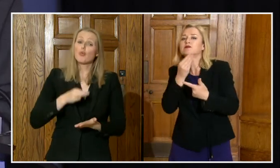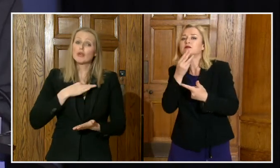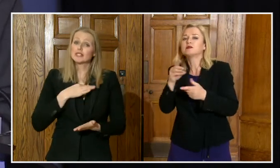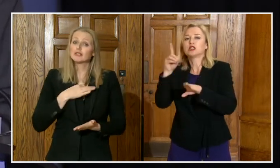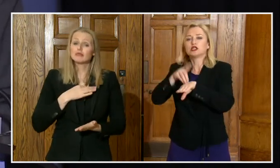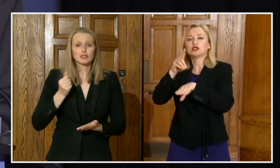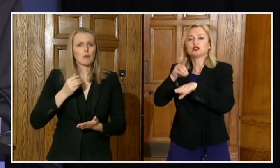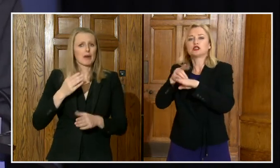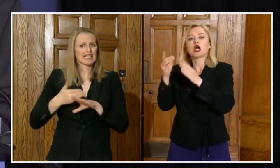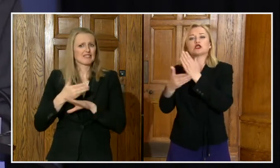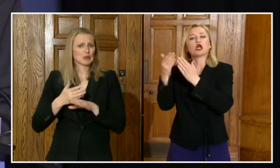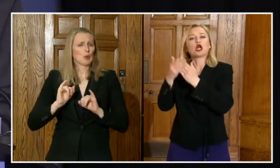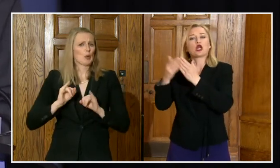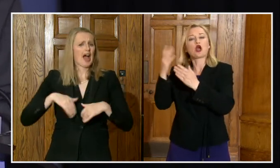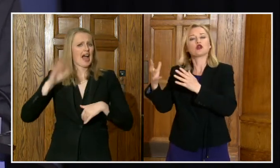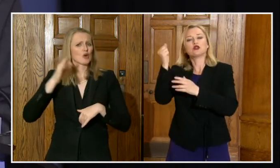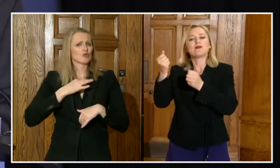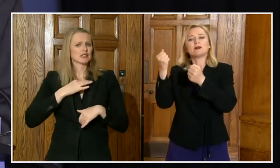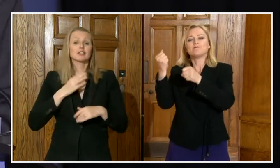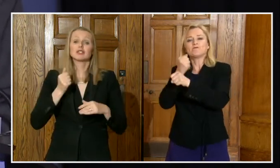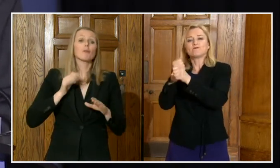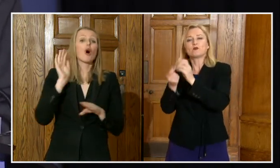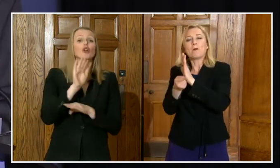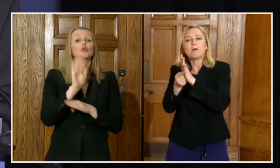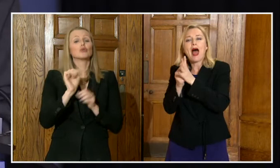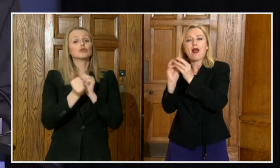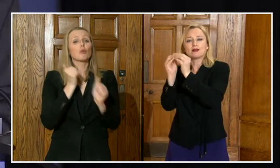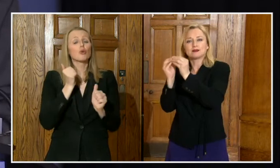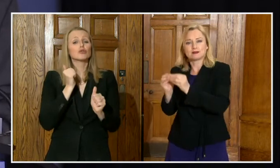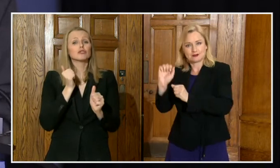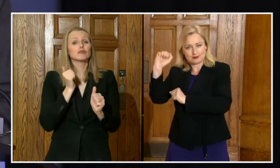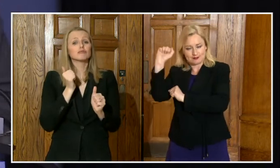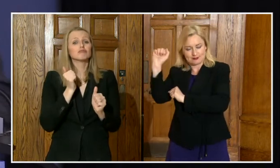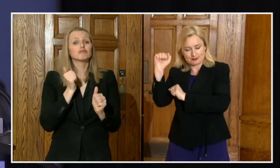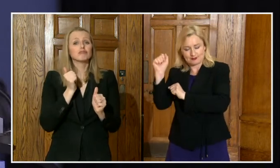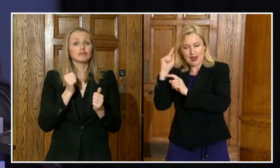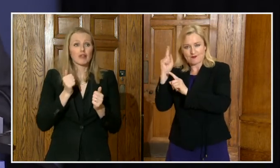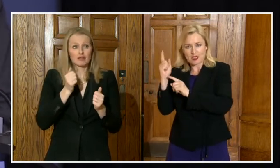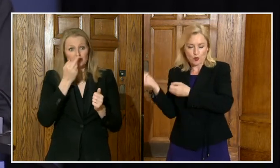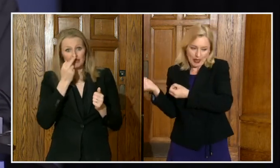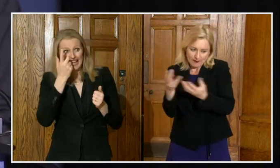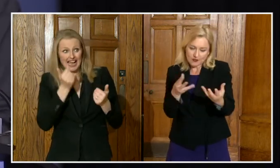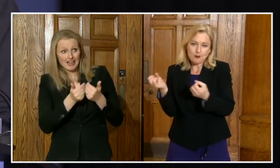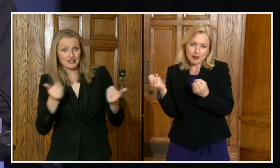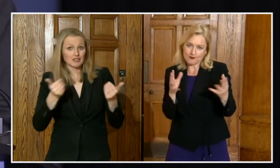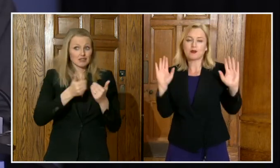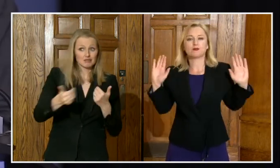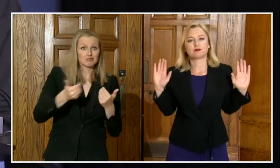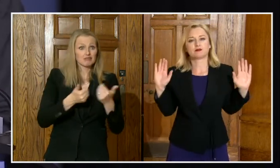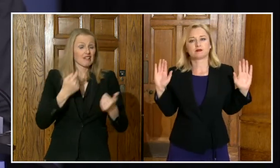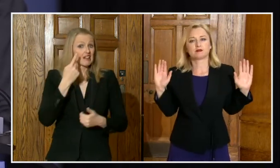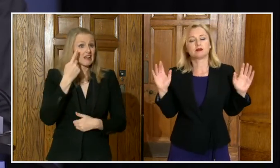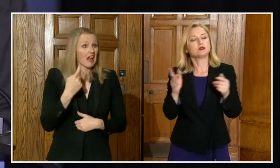than others. So certain outdoor activities, particularly again when we adhere to the social distancing advice,